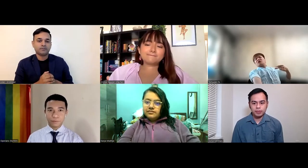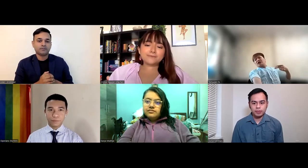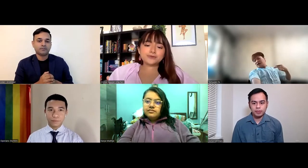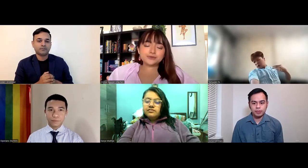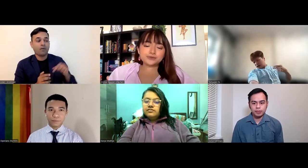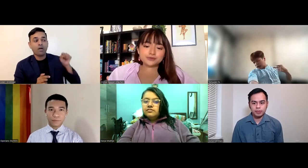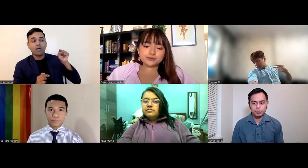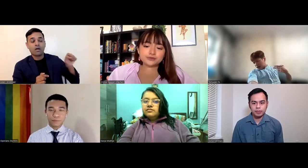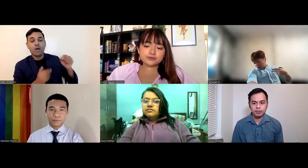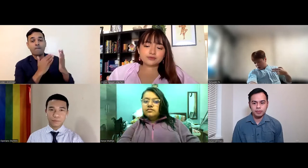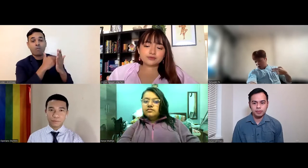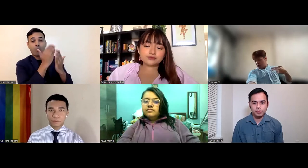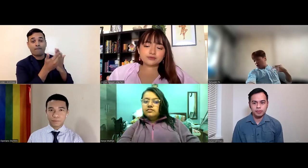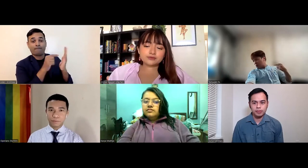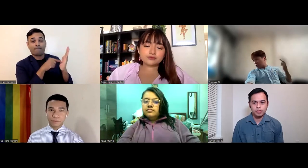For example,